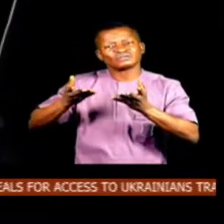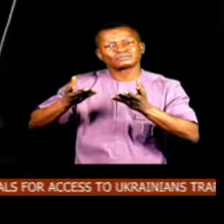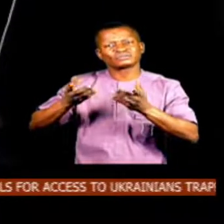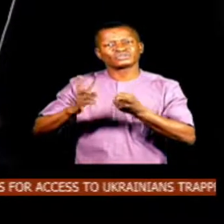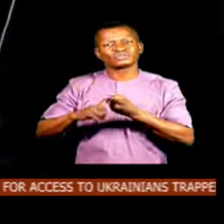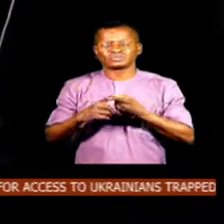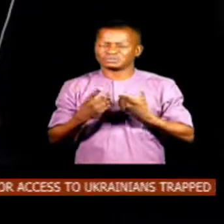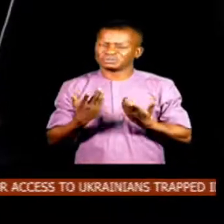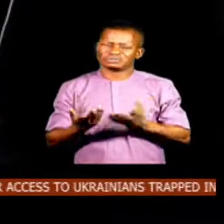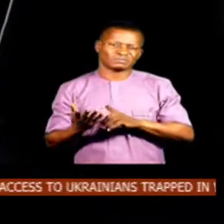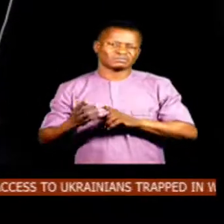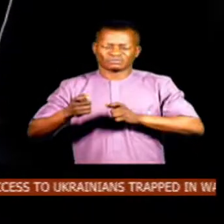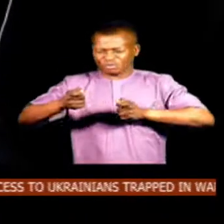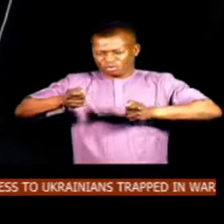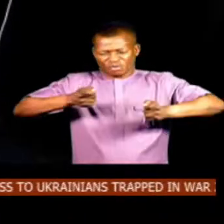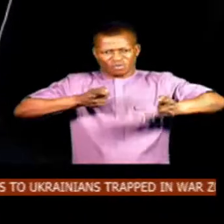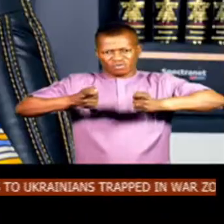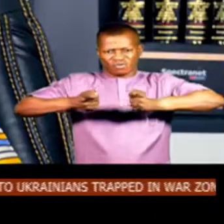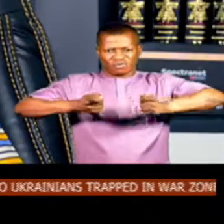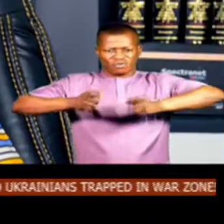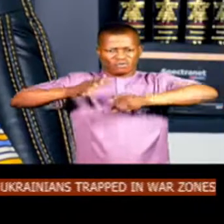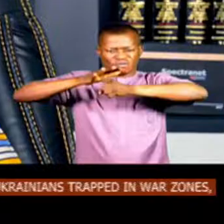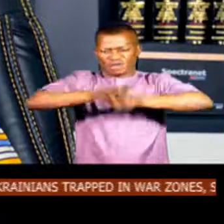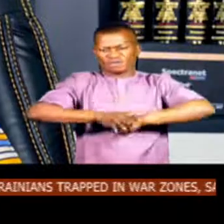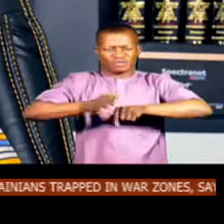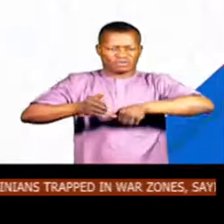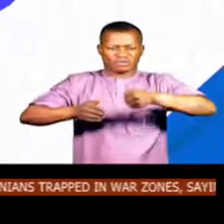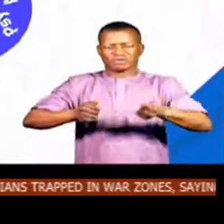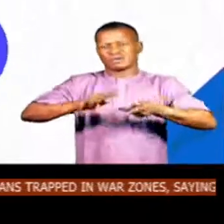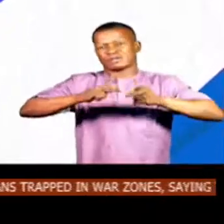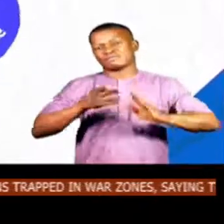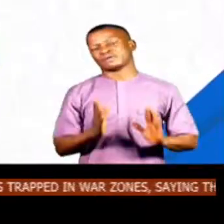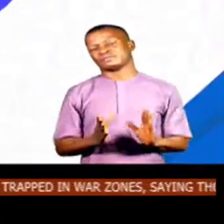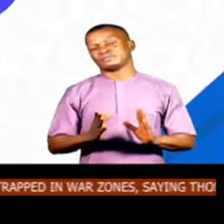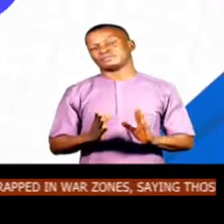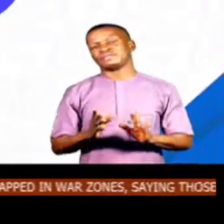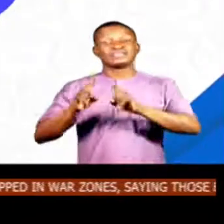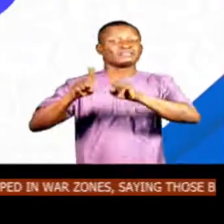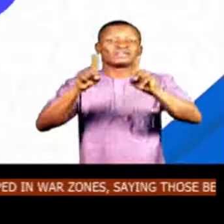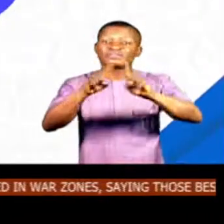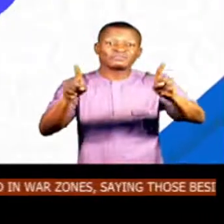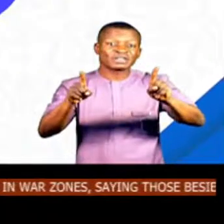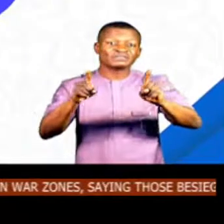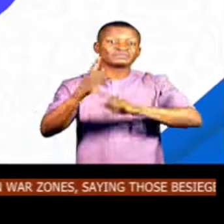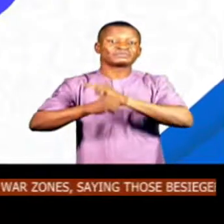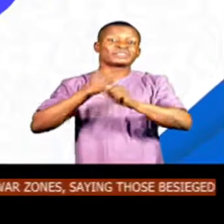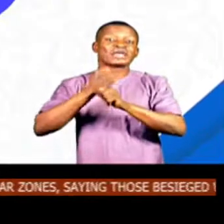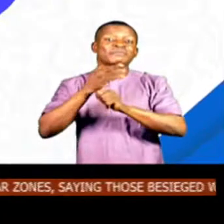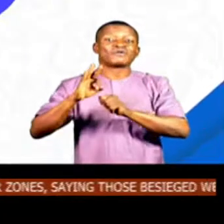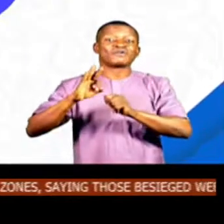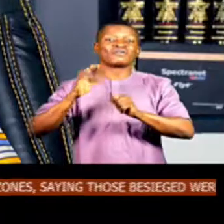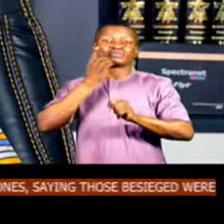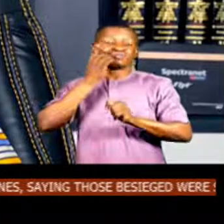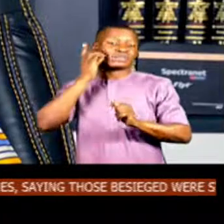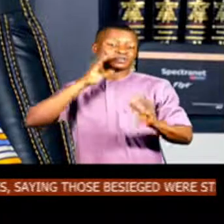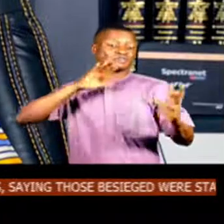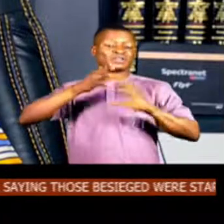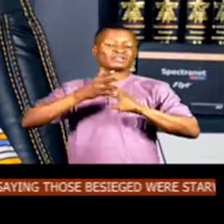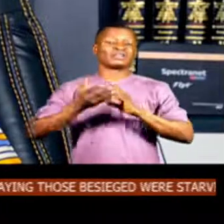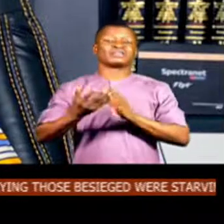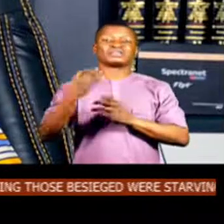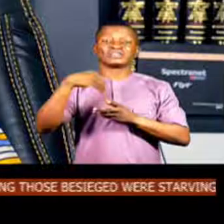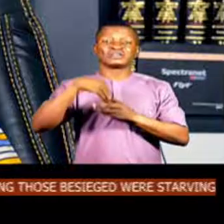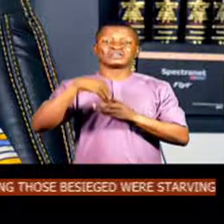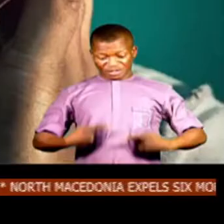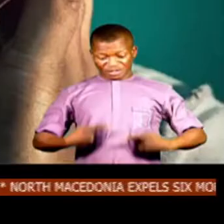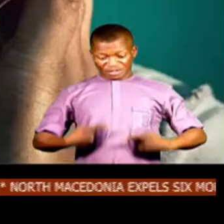intimidate or control an intimate partner. The various forms of domestic violence include